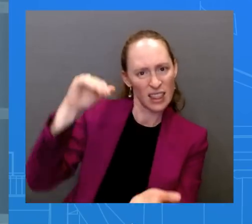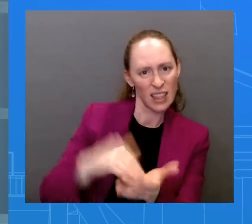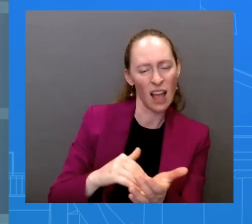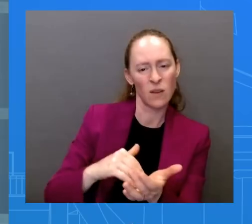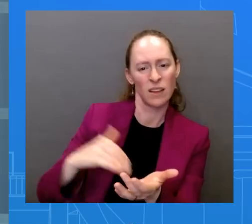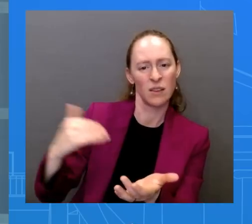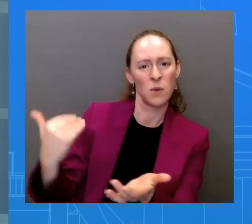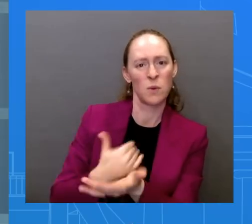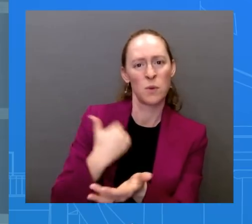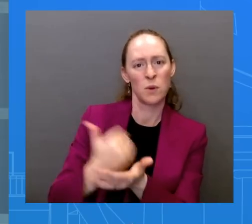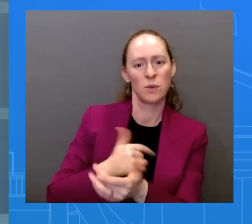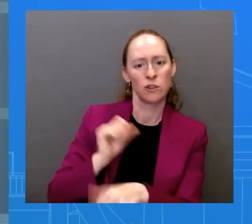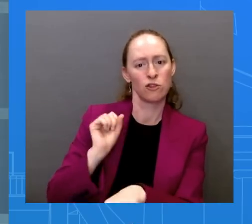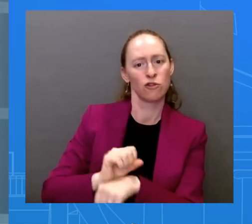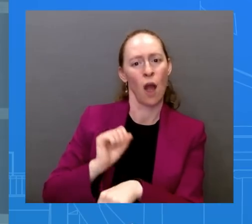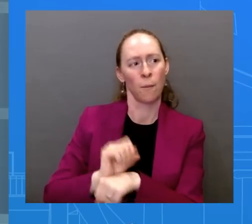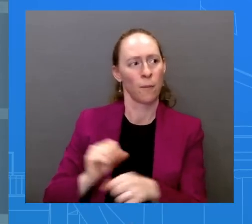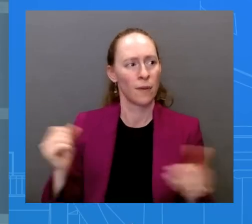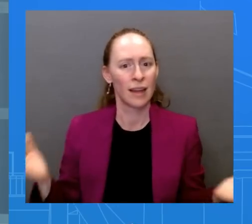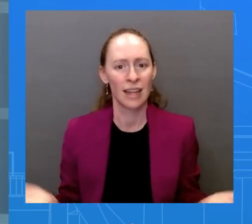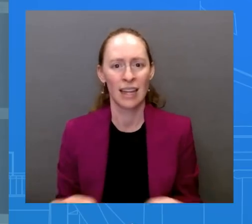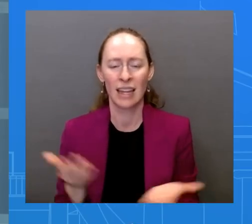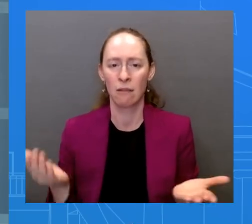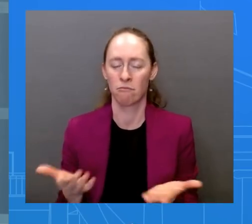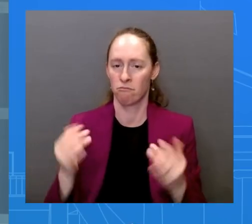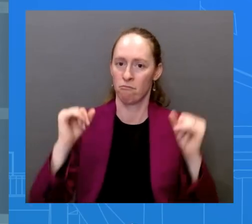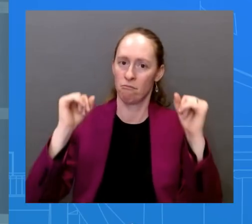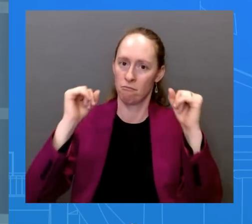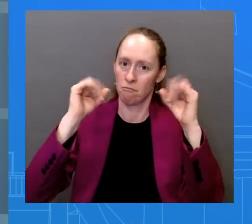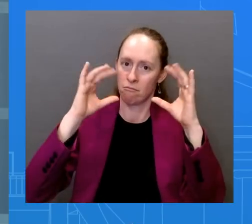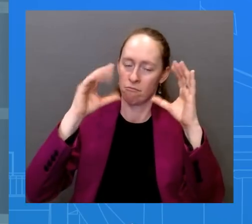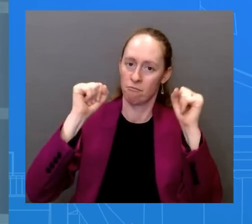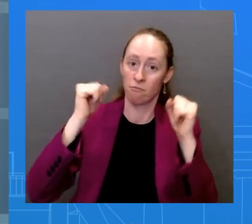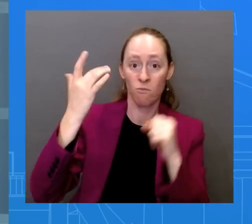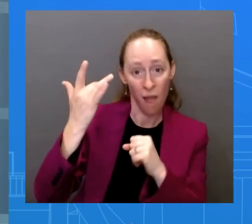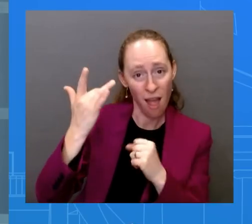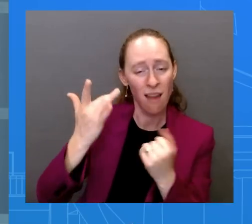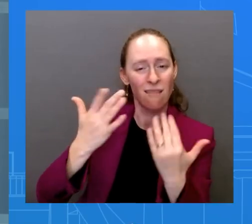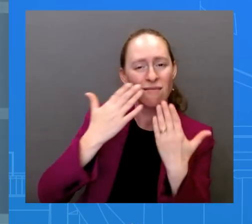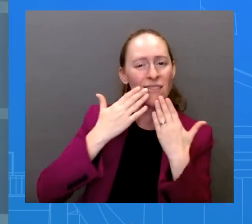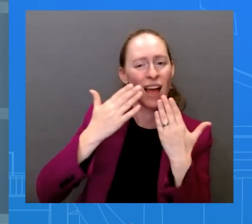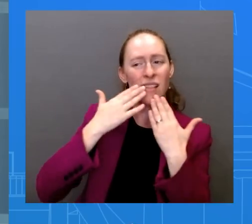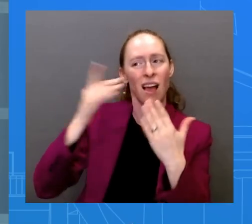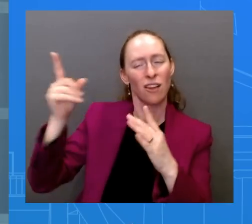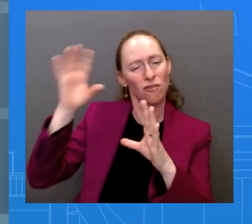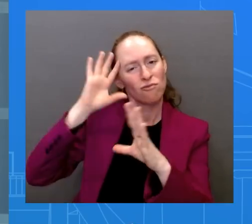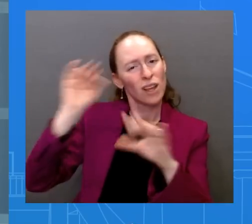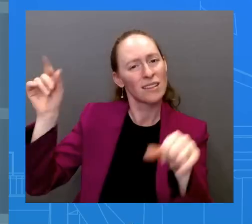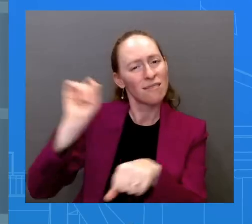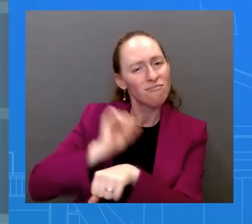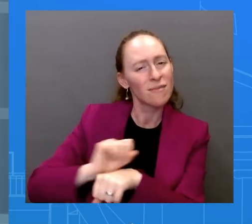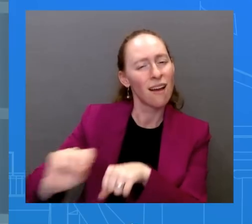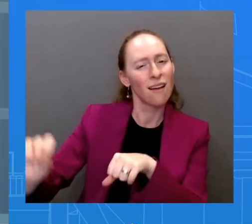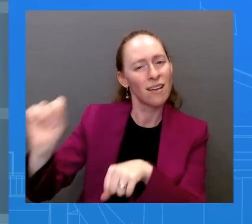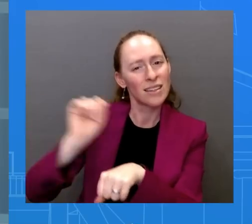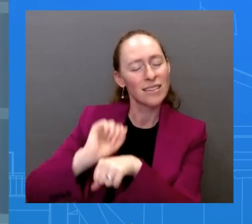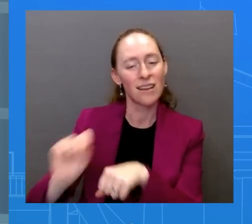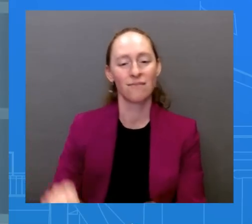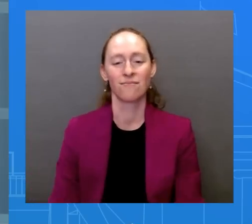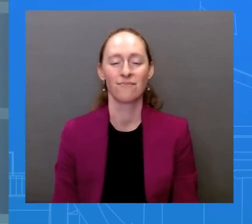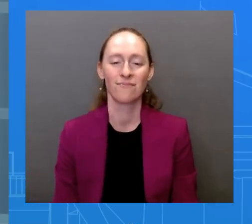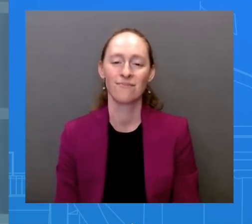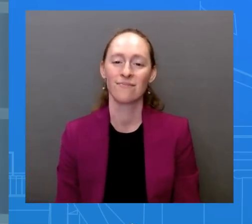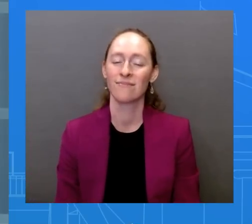in this country because of the work that this President has done. And, you know, I said this at the top, we have